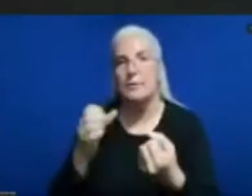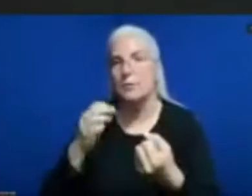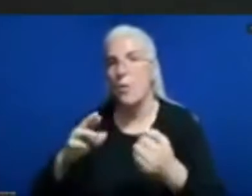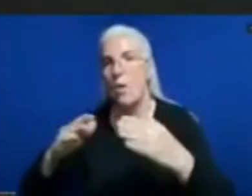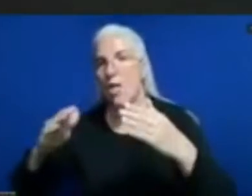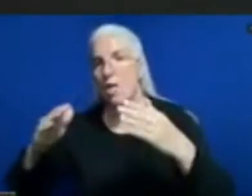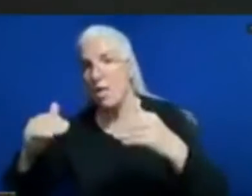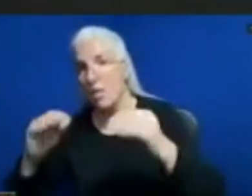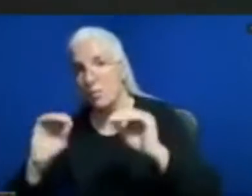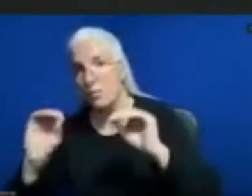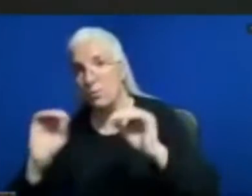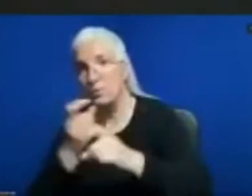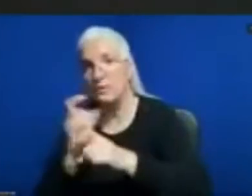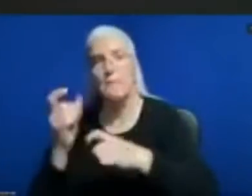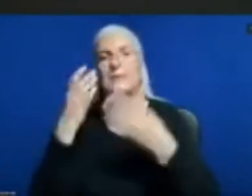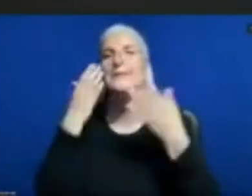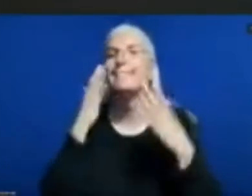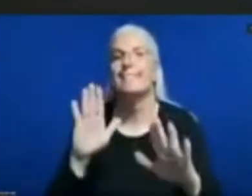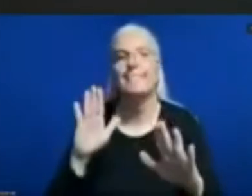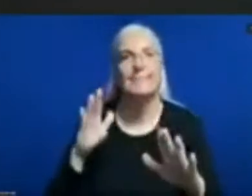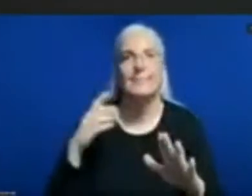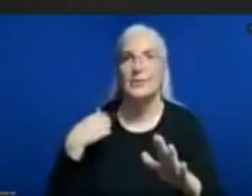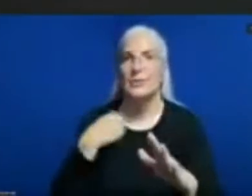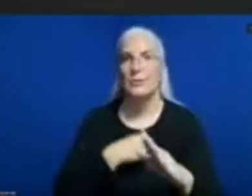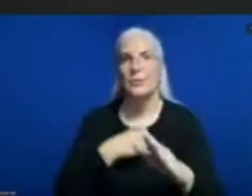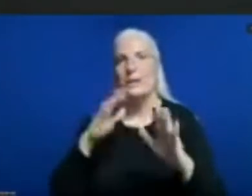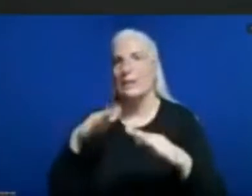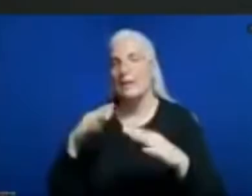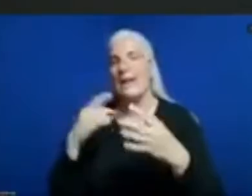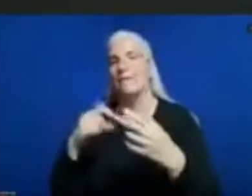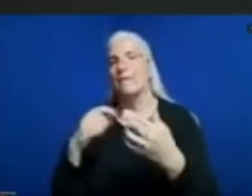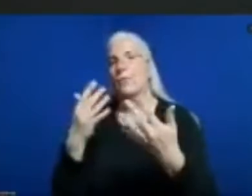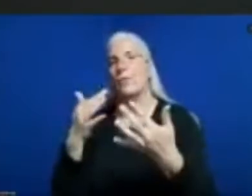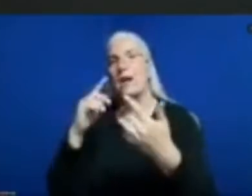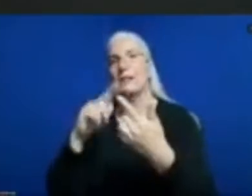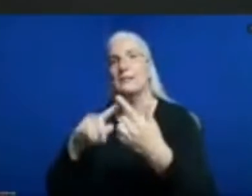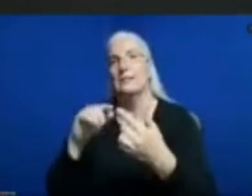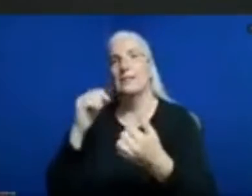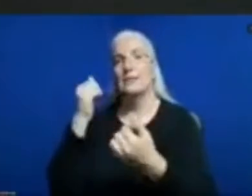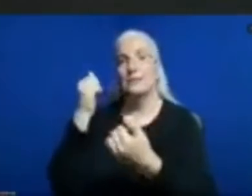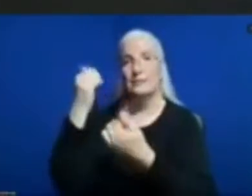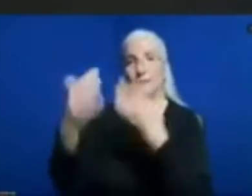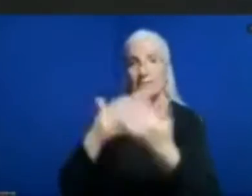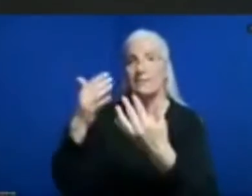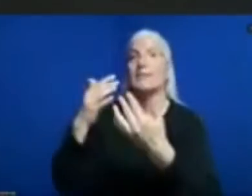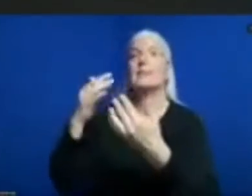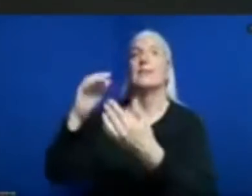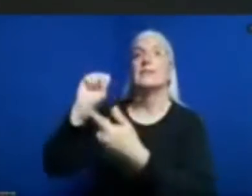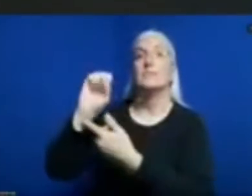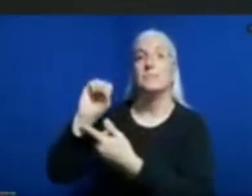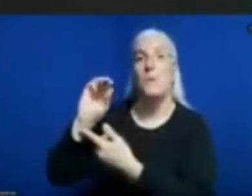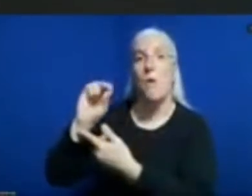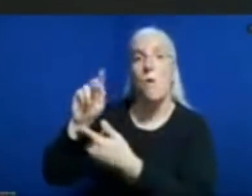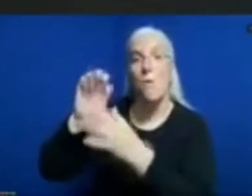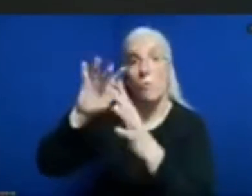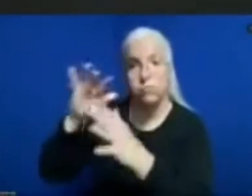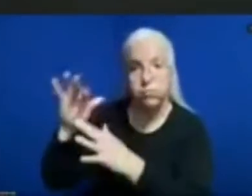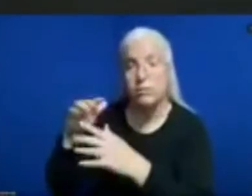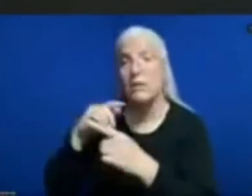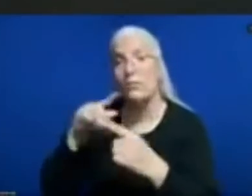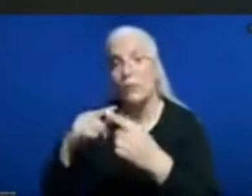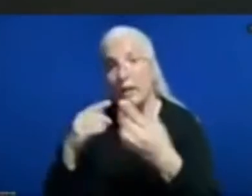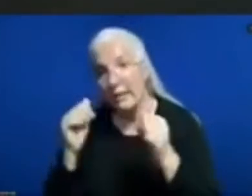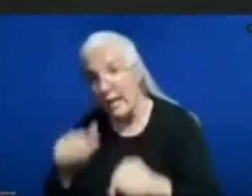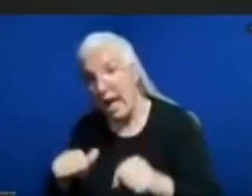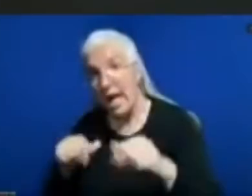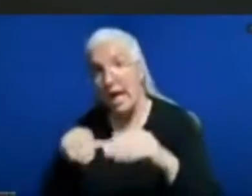visibility. As soon as we get increased visibility and the fire becomes safer, we will have our damage inspection teams to come in and